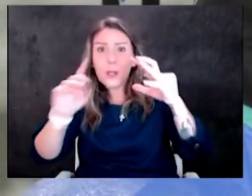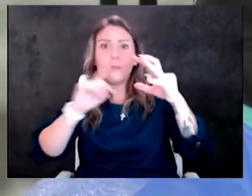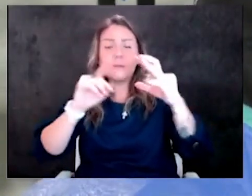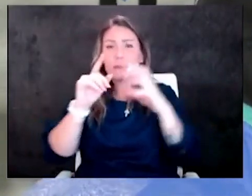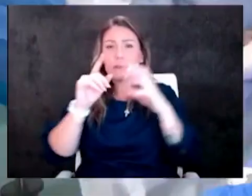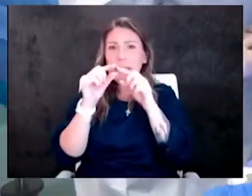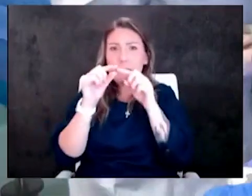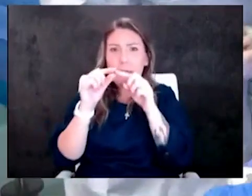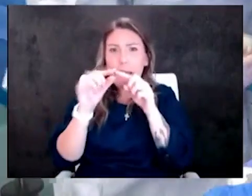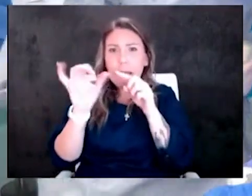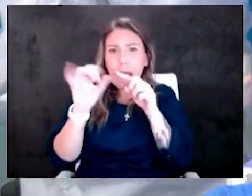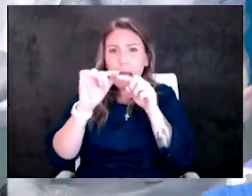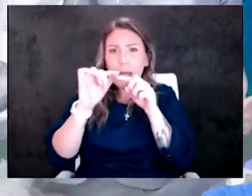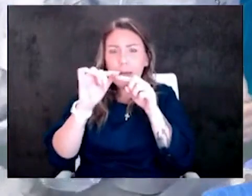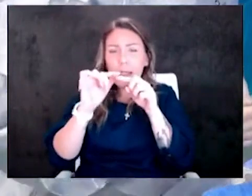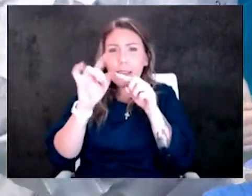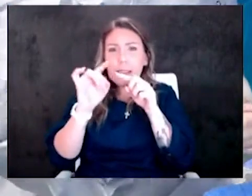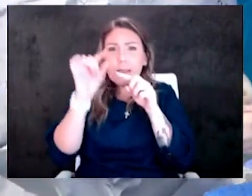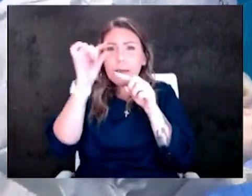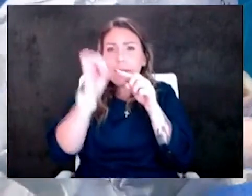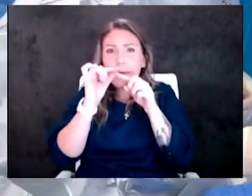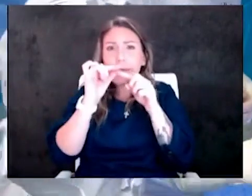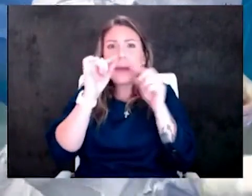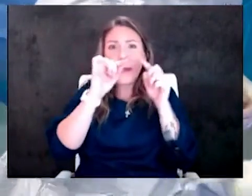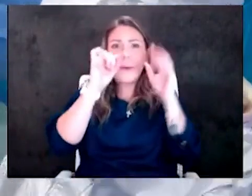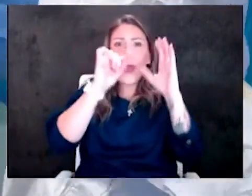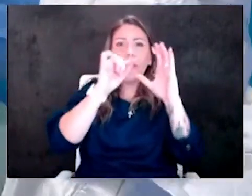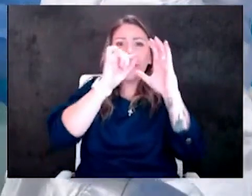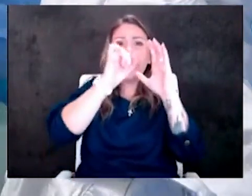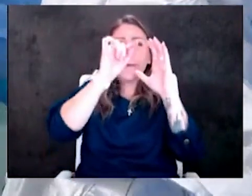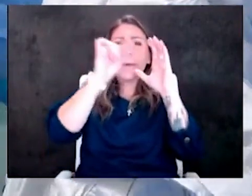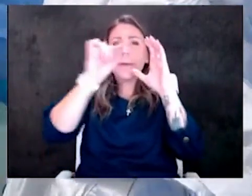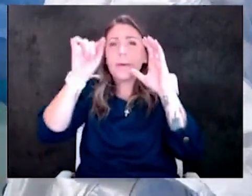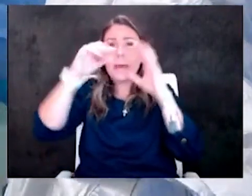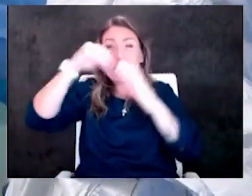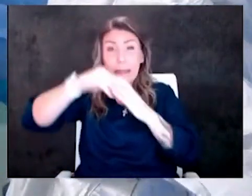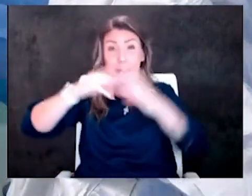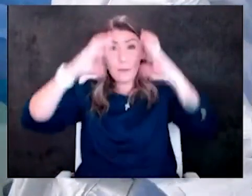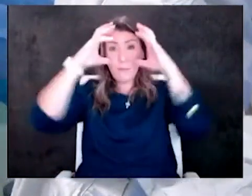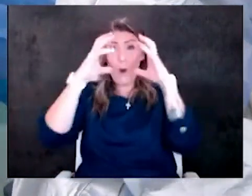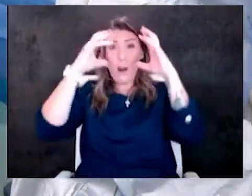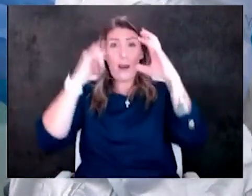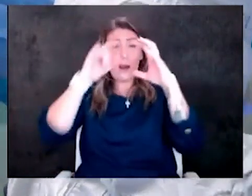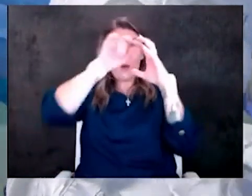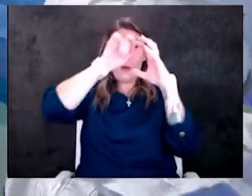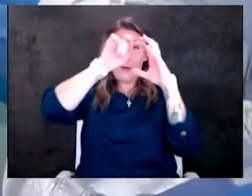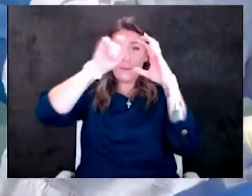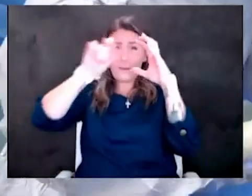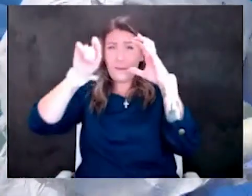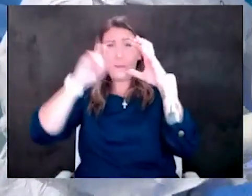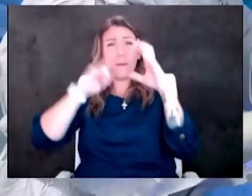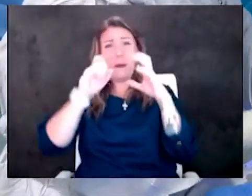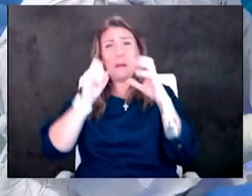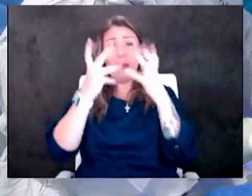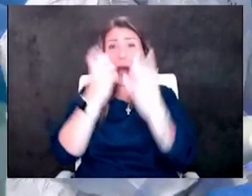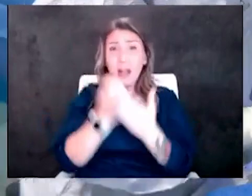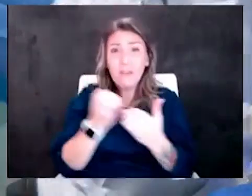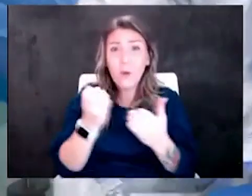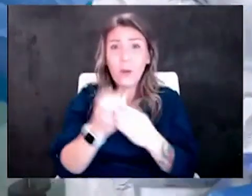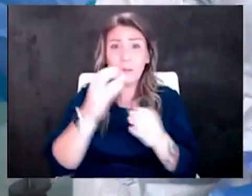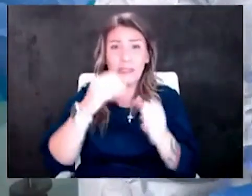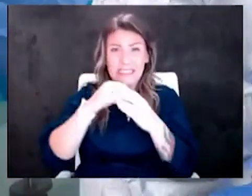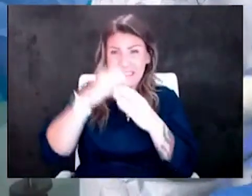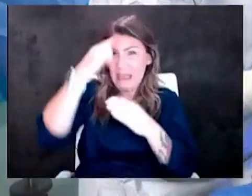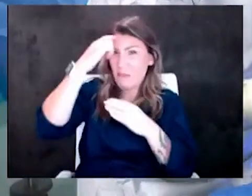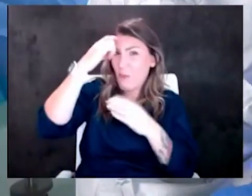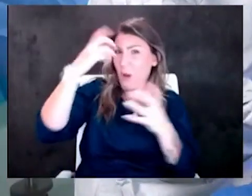So that's really small, dude. It's very small. And we're putting a lot of equipment up inside a person's brain, inside their blood